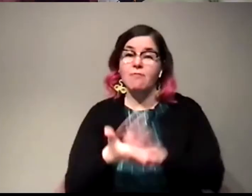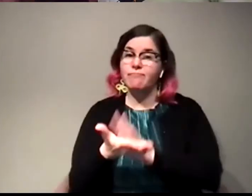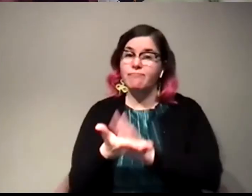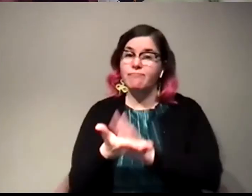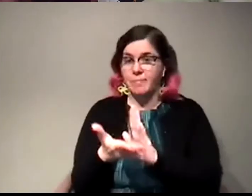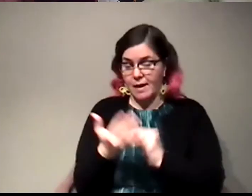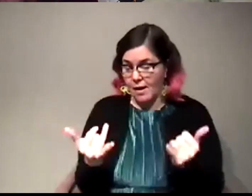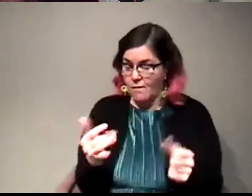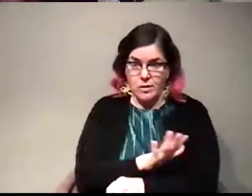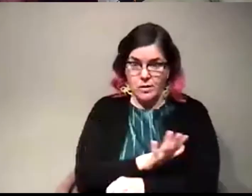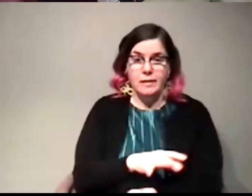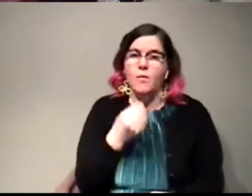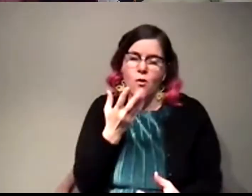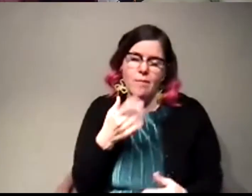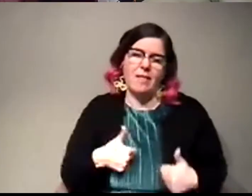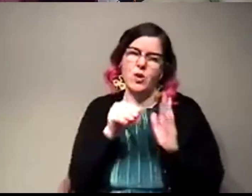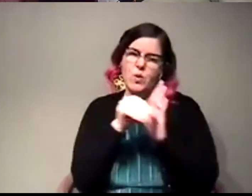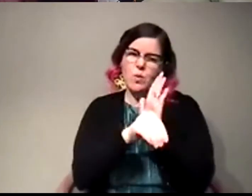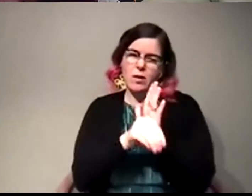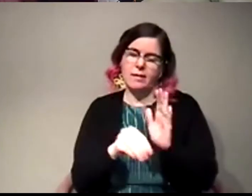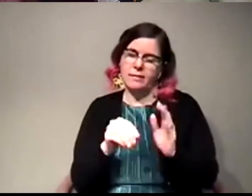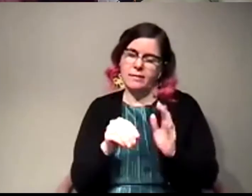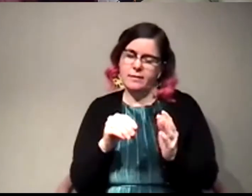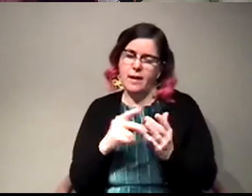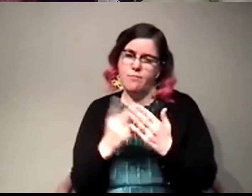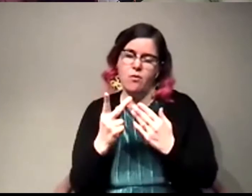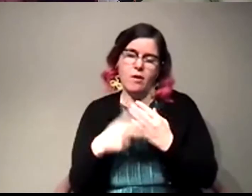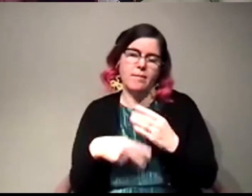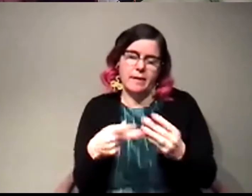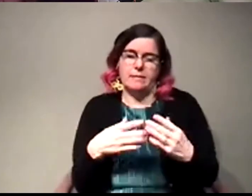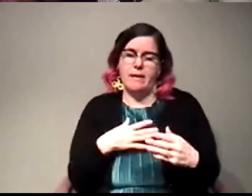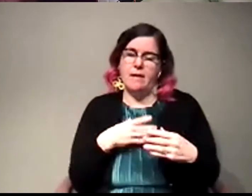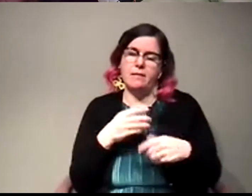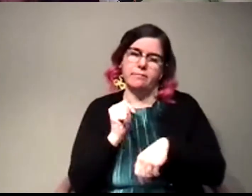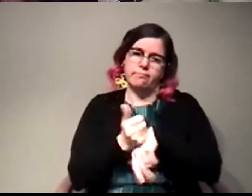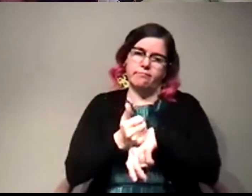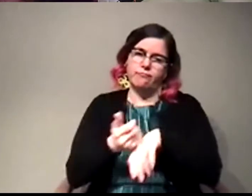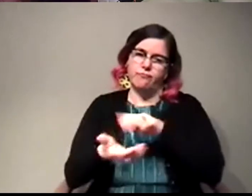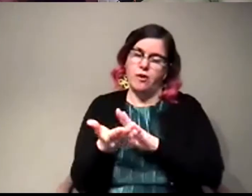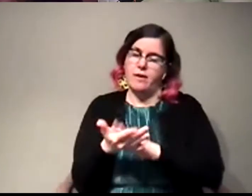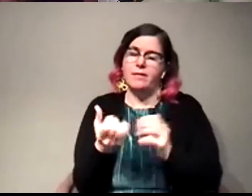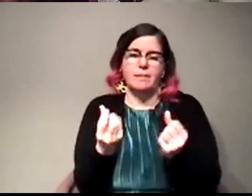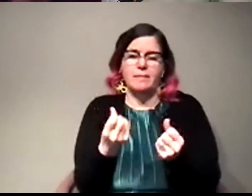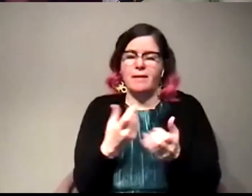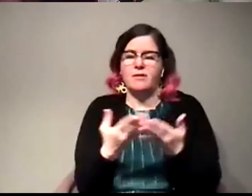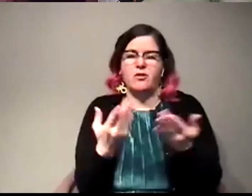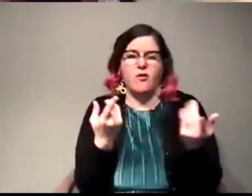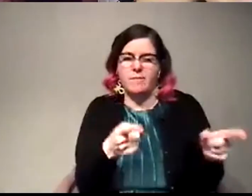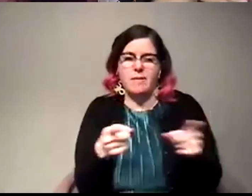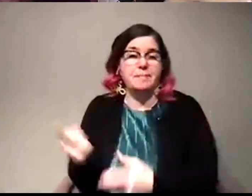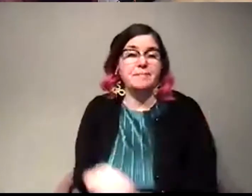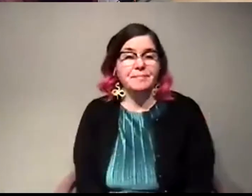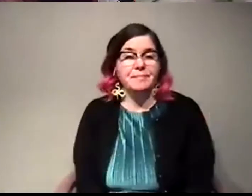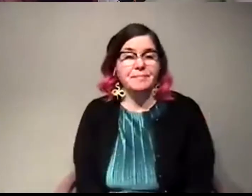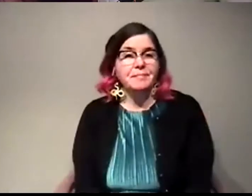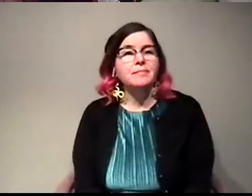getting warm here. I live in New Orleans and that's where the program, at least this branch of it, is running. So lots going on already. We're really excited. Awesome. So we have a